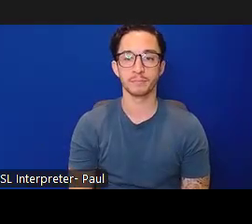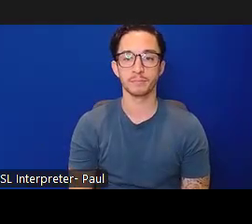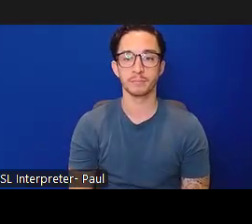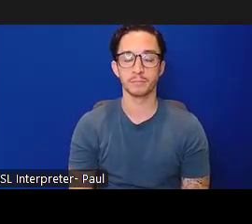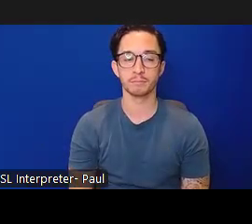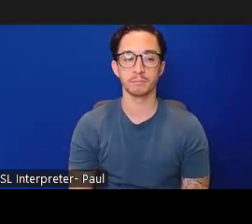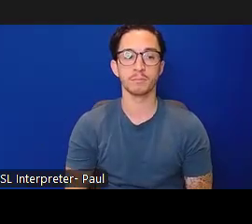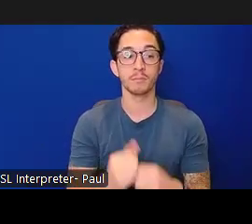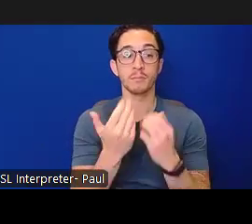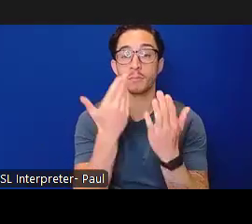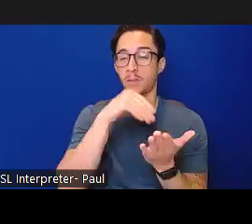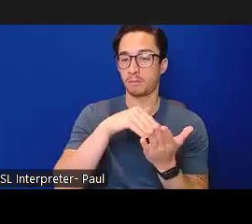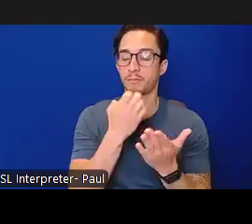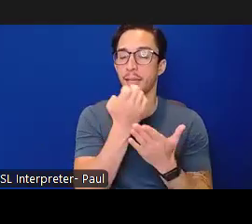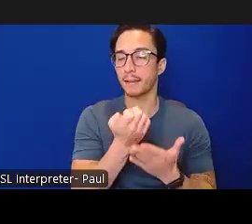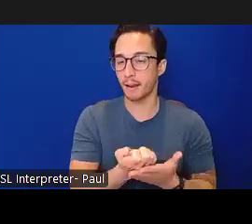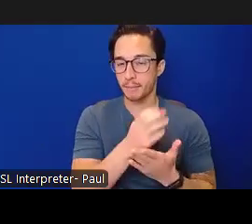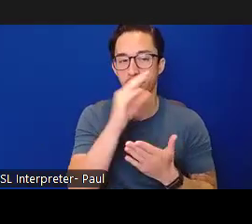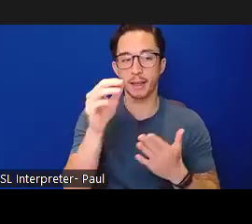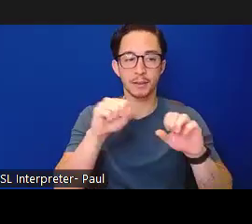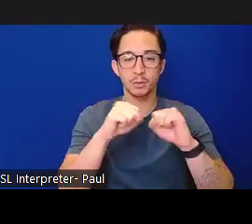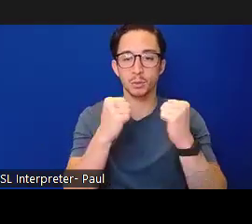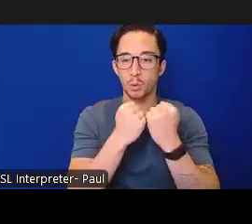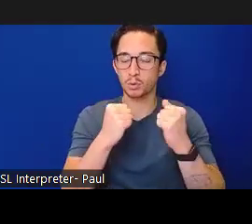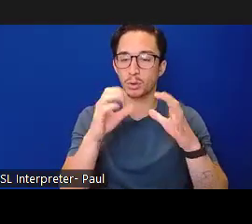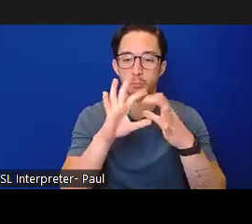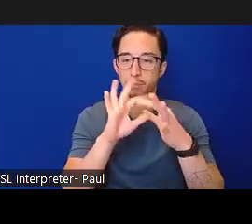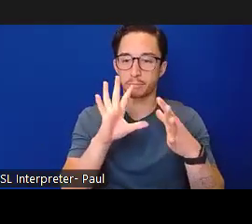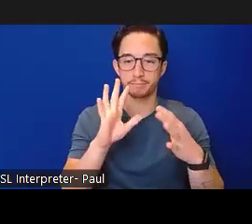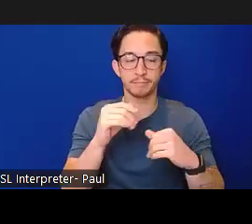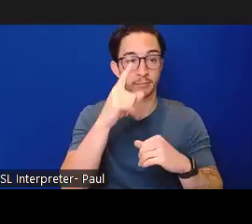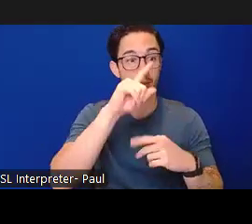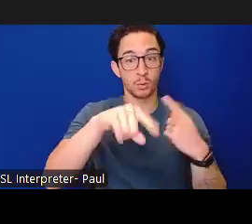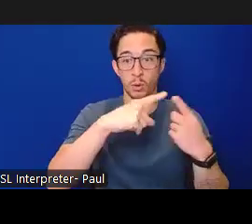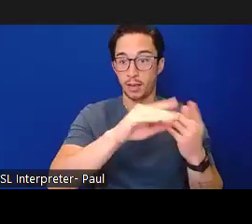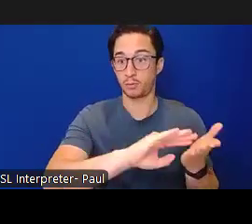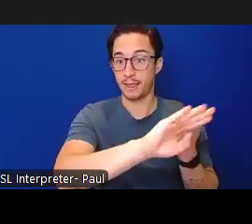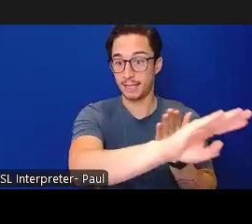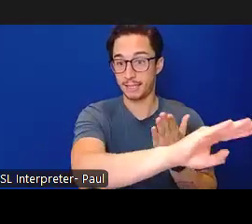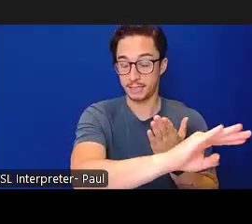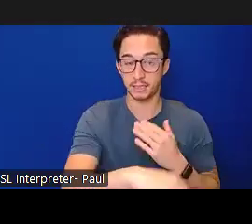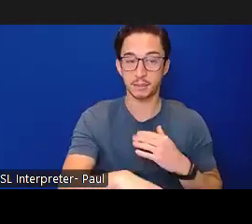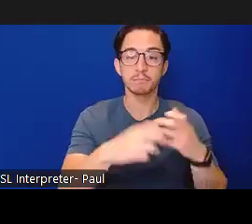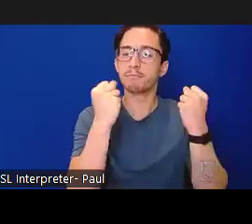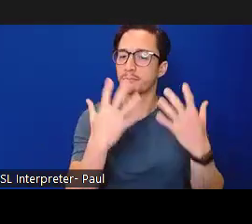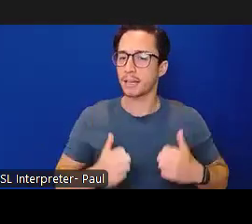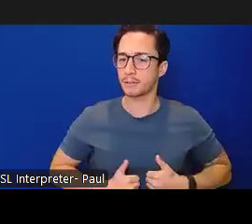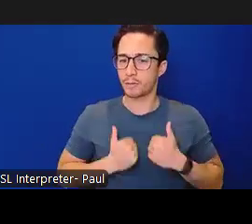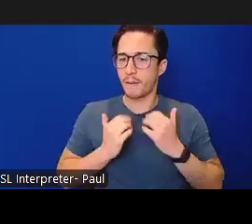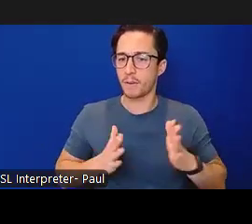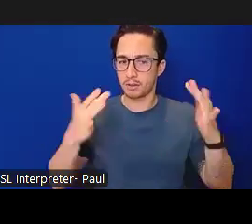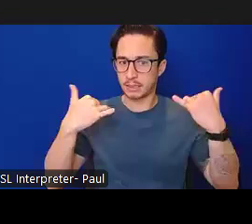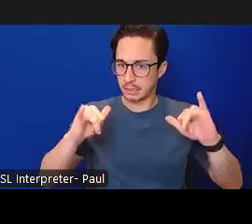And again, that economic and social disconnection. Because once they're released, many survivors are still struggling